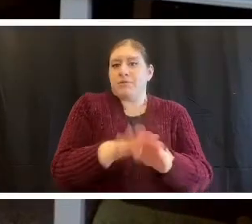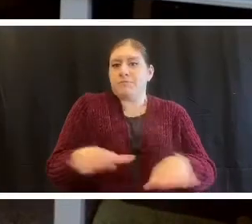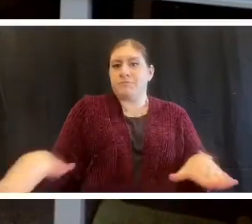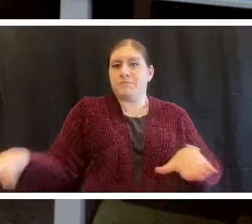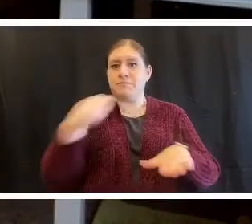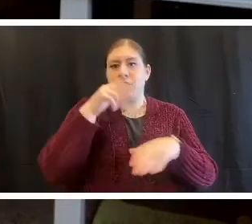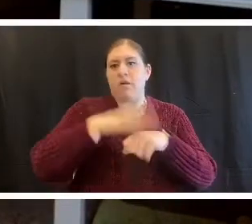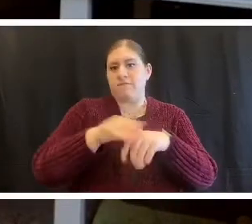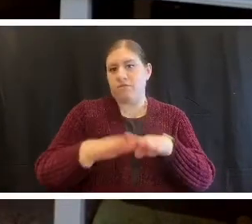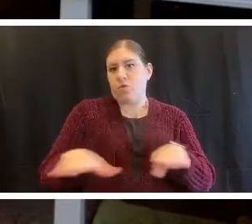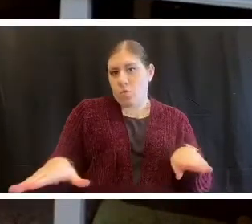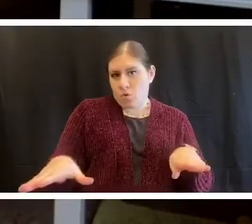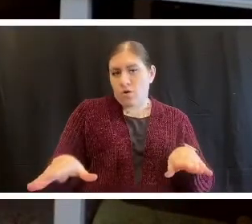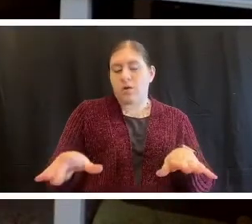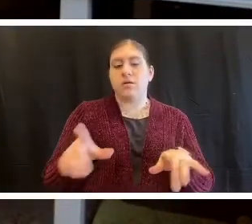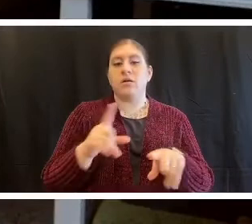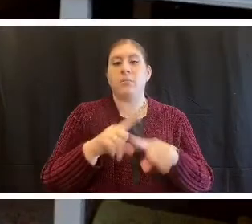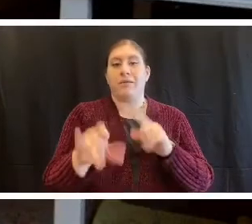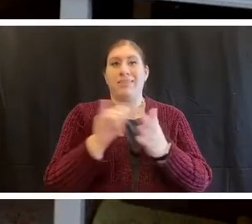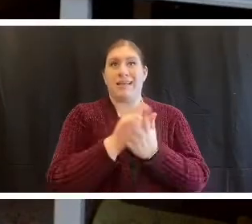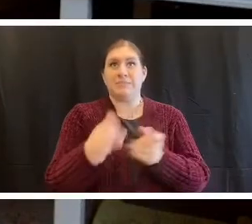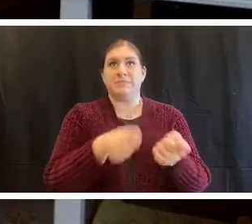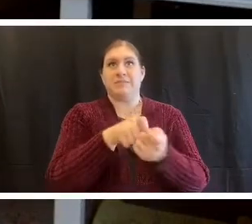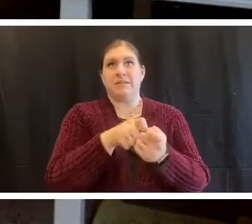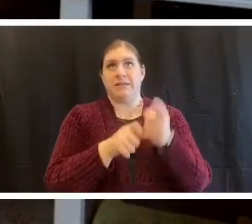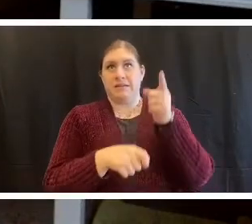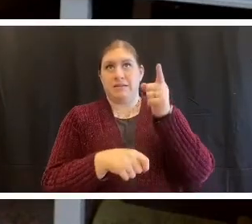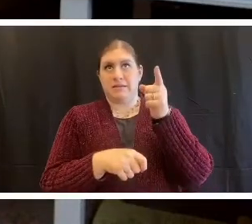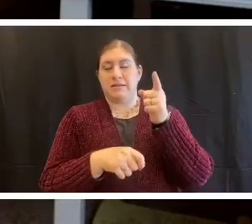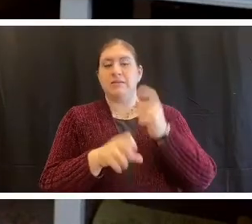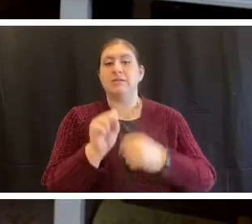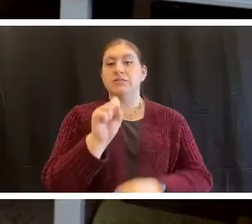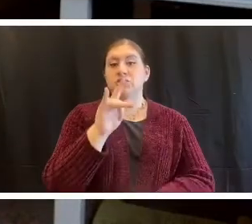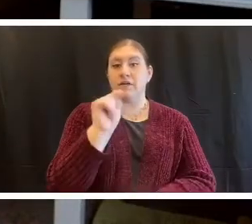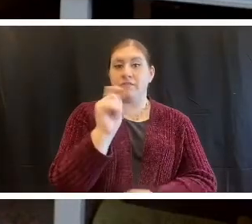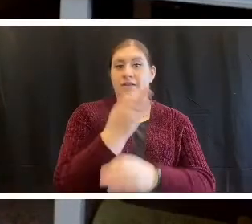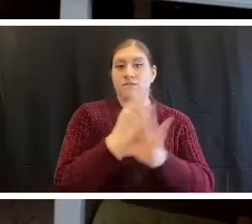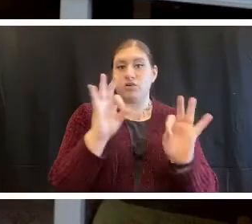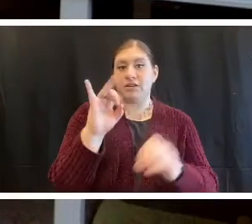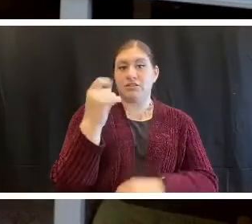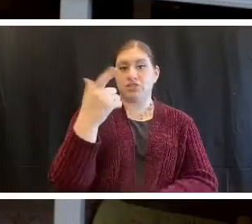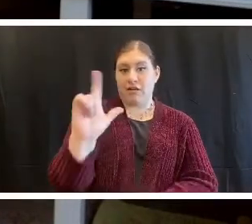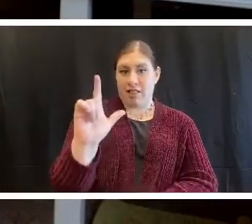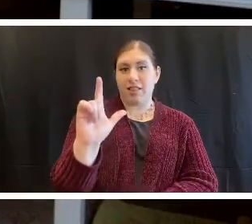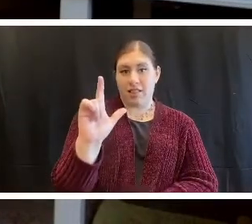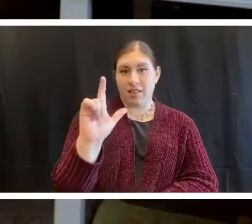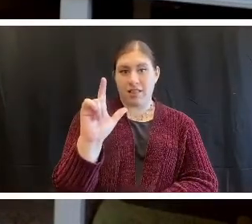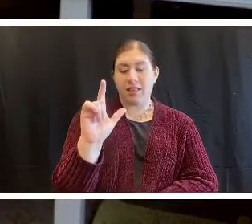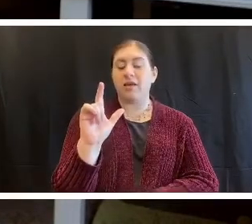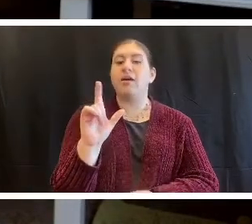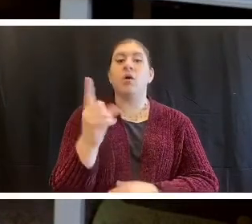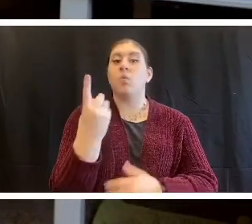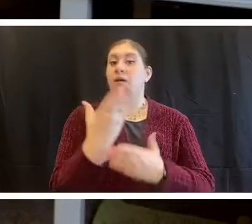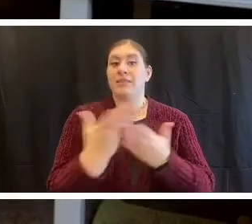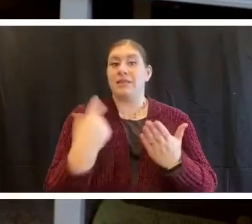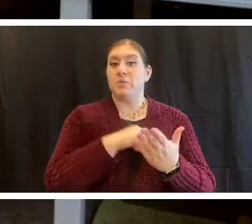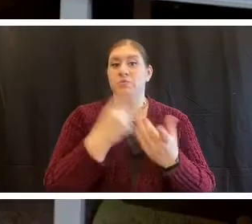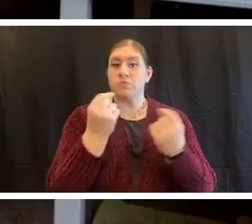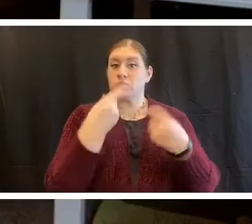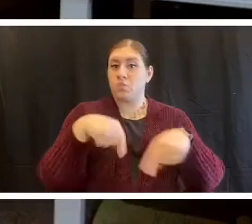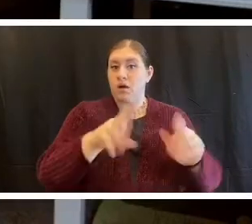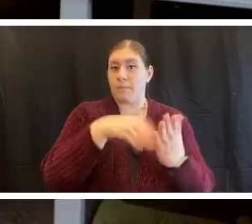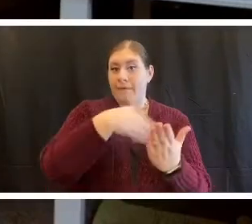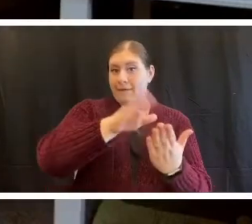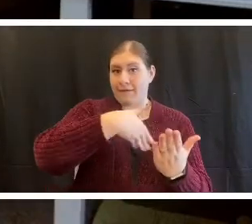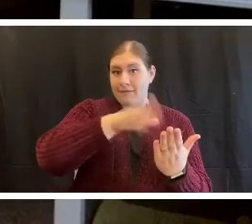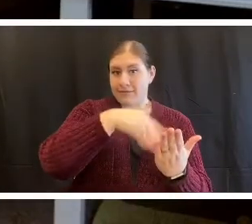yeah, this in particular is a solvent-free gel. And so one of the things we do when we're